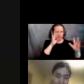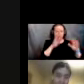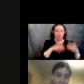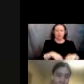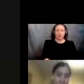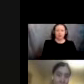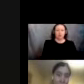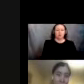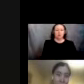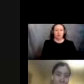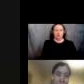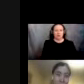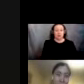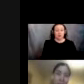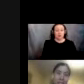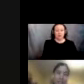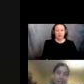And so